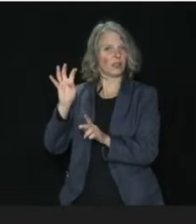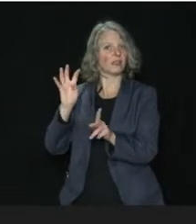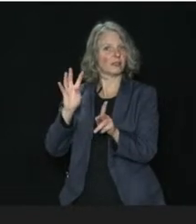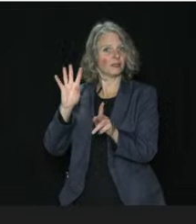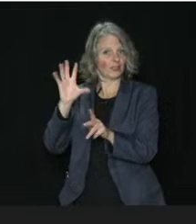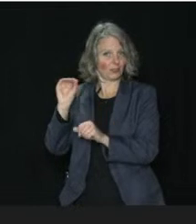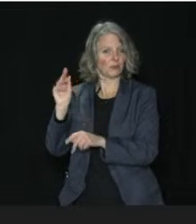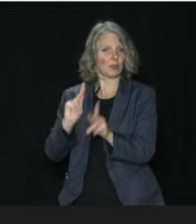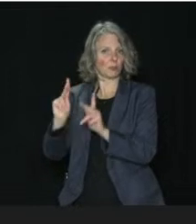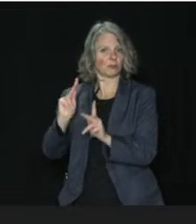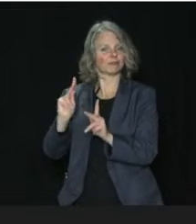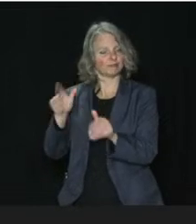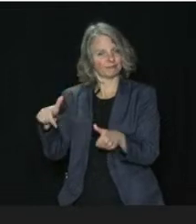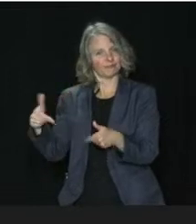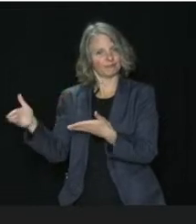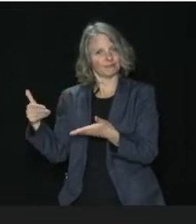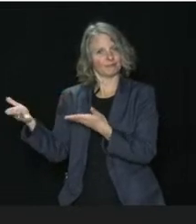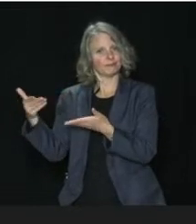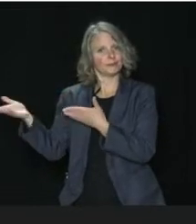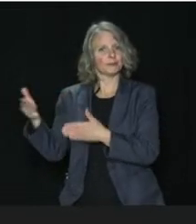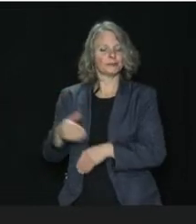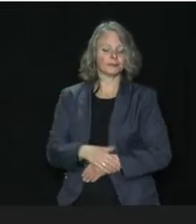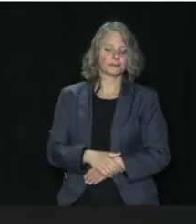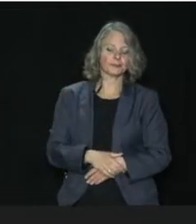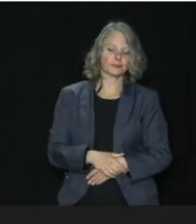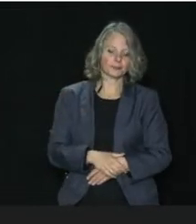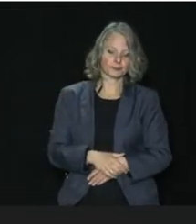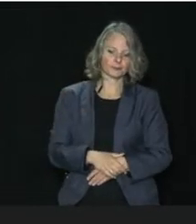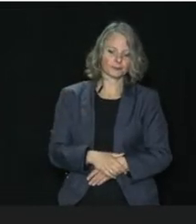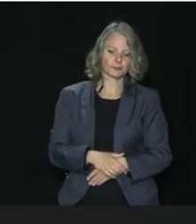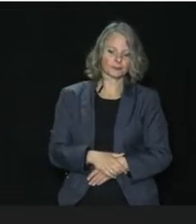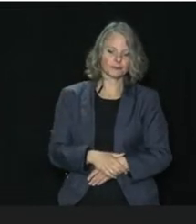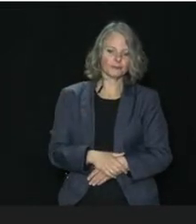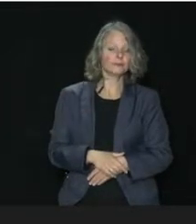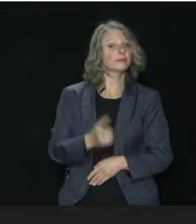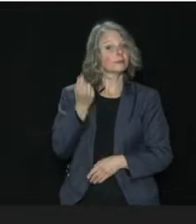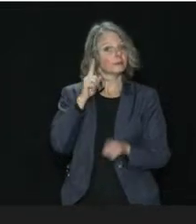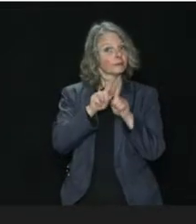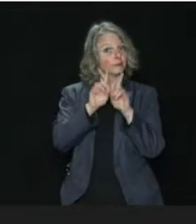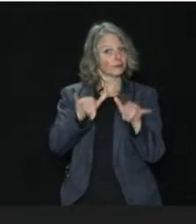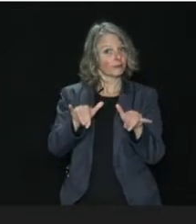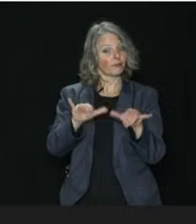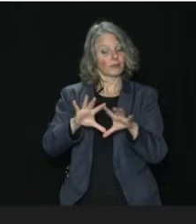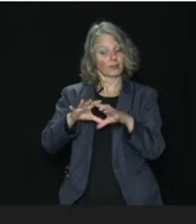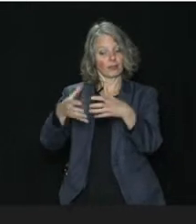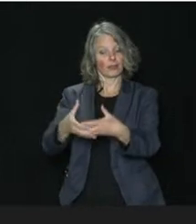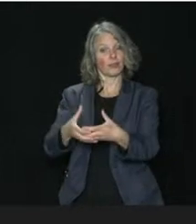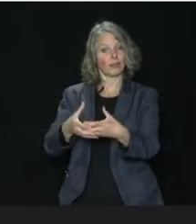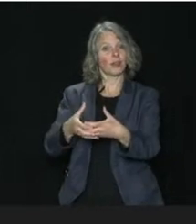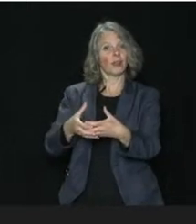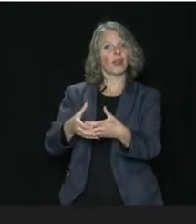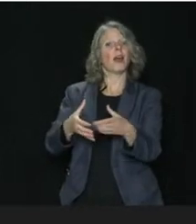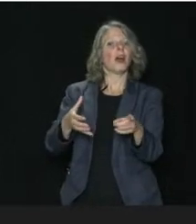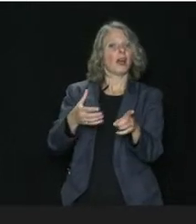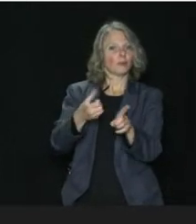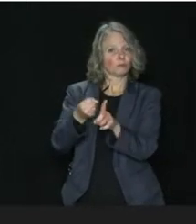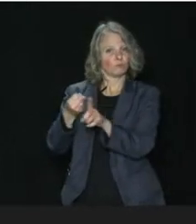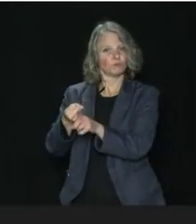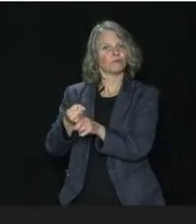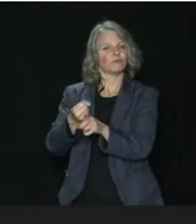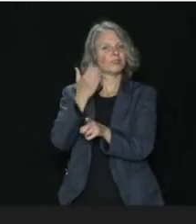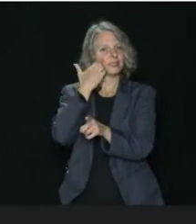1,450 people being treated in intensive care units. At the same time, an average of 47 deaths were reported